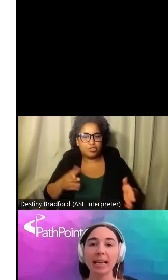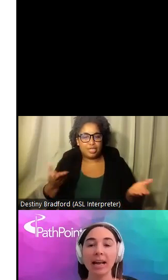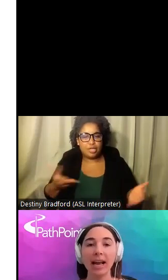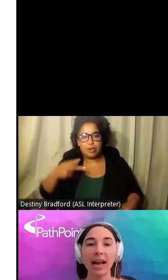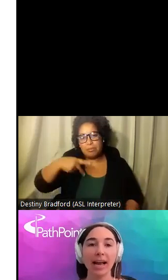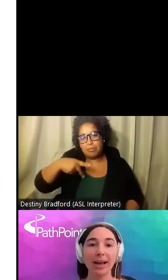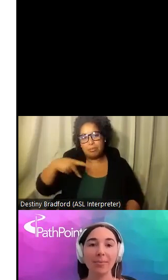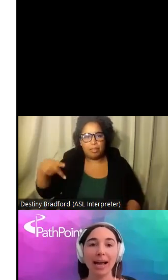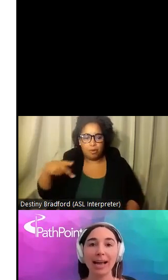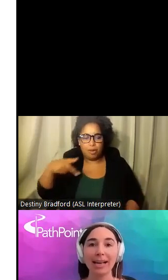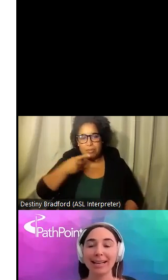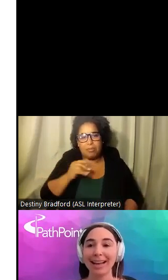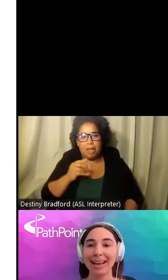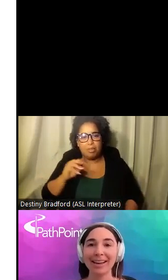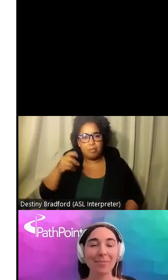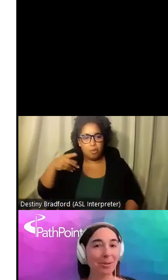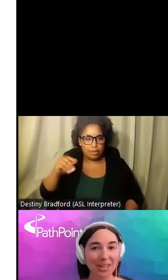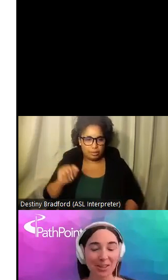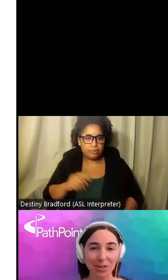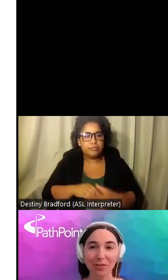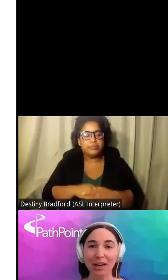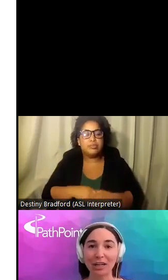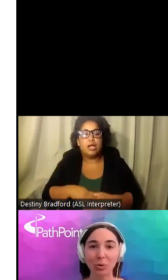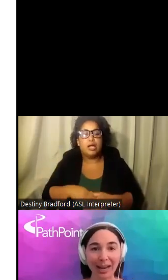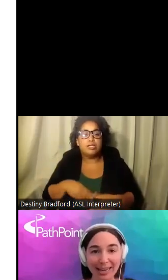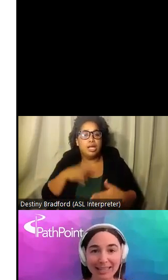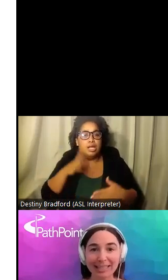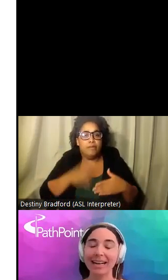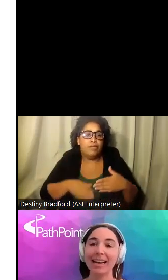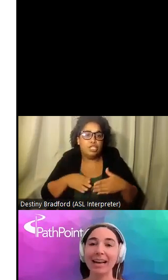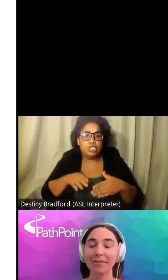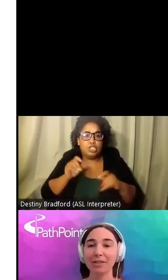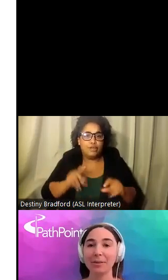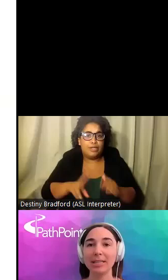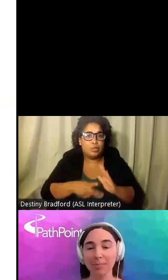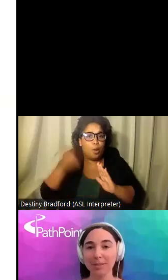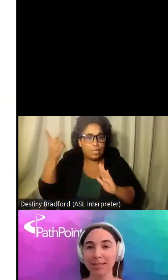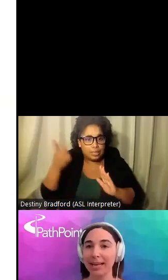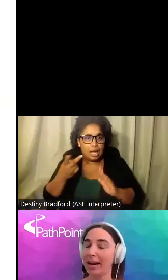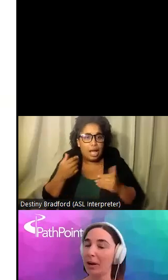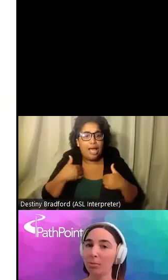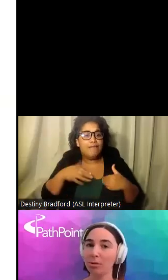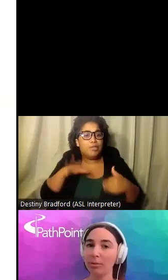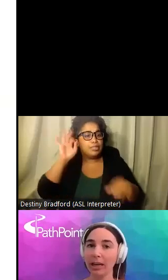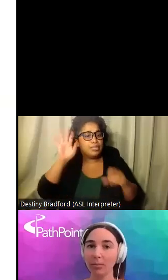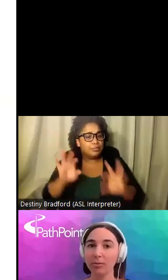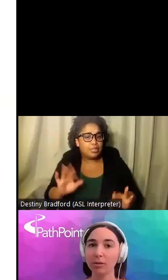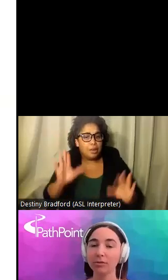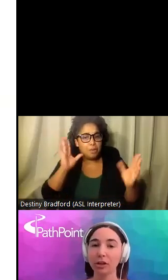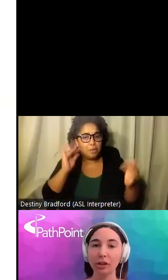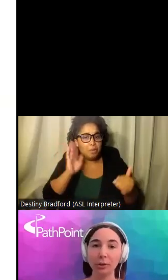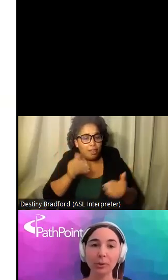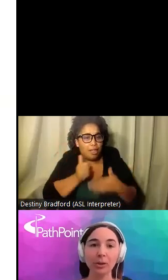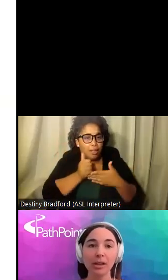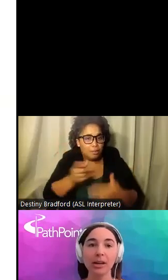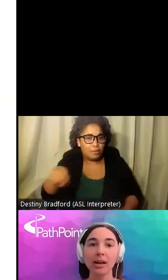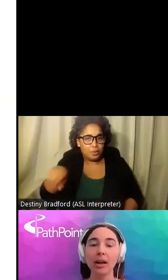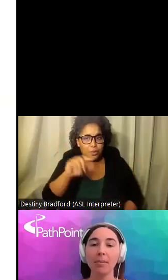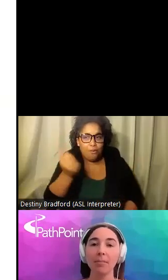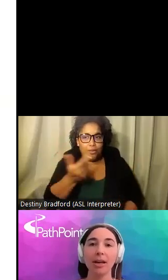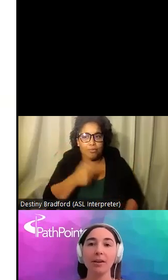PathPoint. As I completed this survey twice, I have some tips that I hope will be helpful for